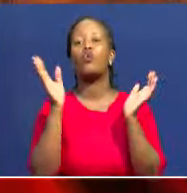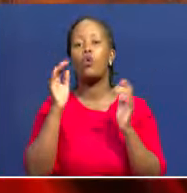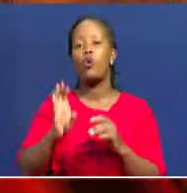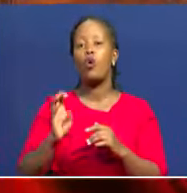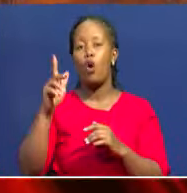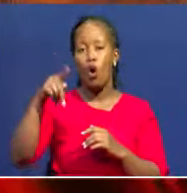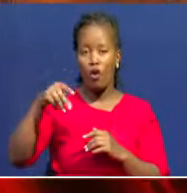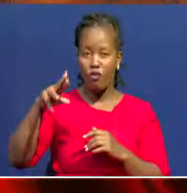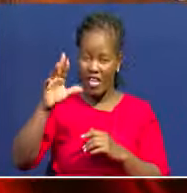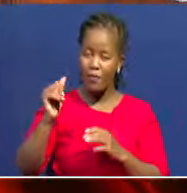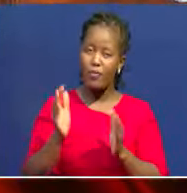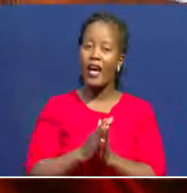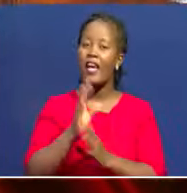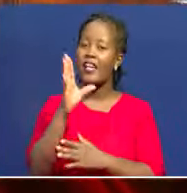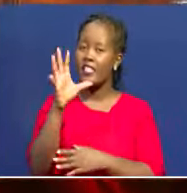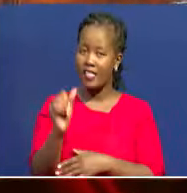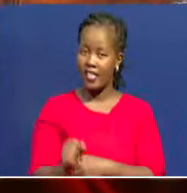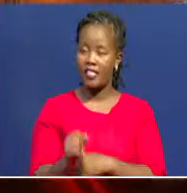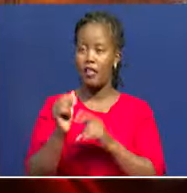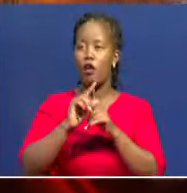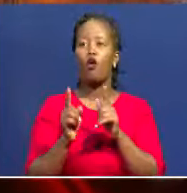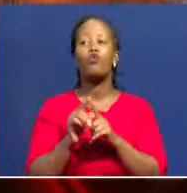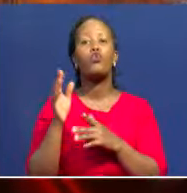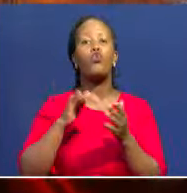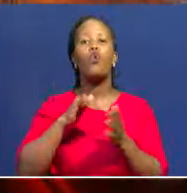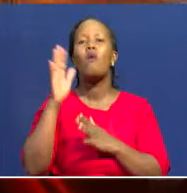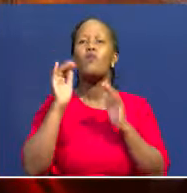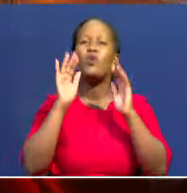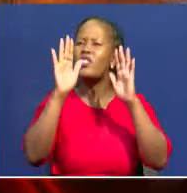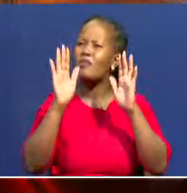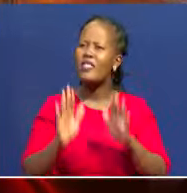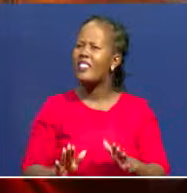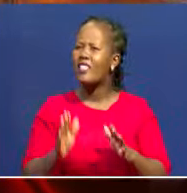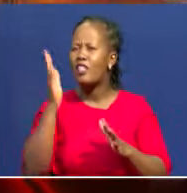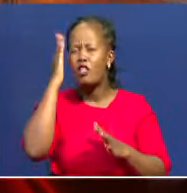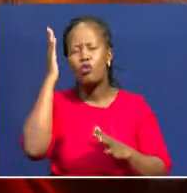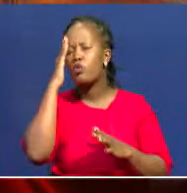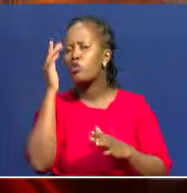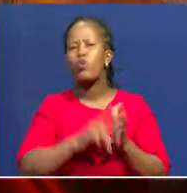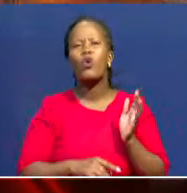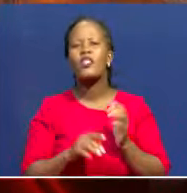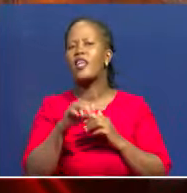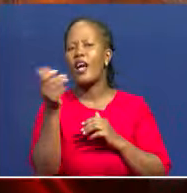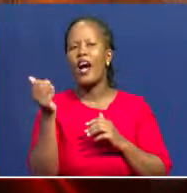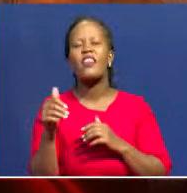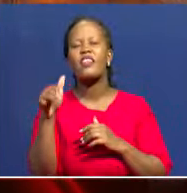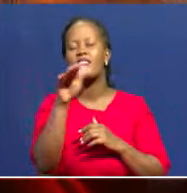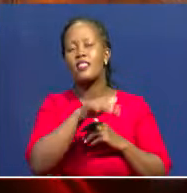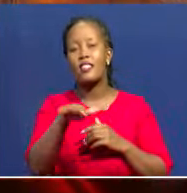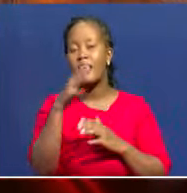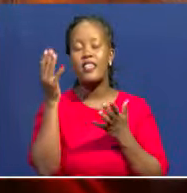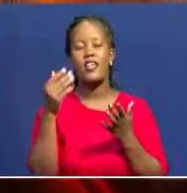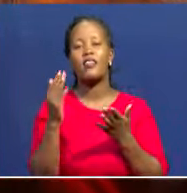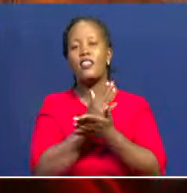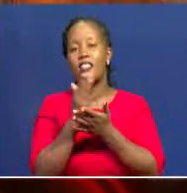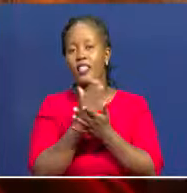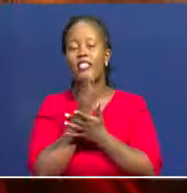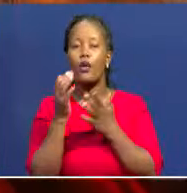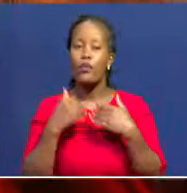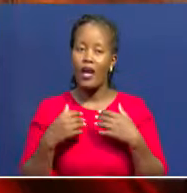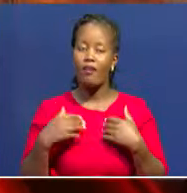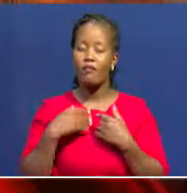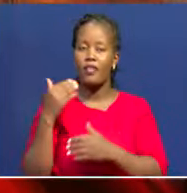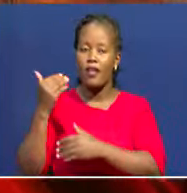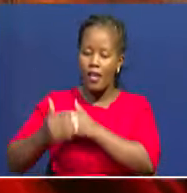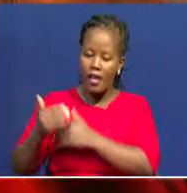PS, and most importantly, find out which other installations are in residential areas within the country so that we try